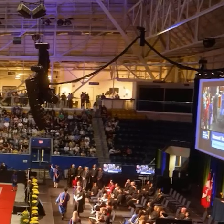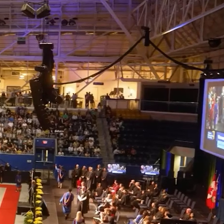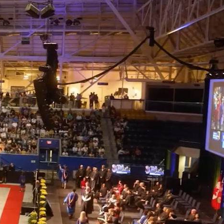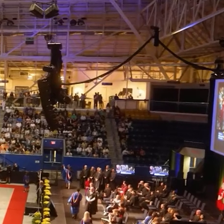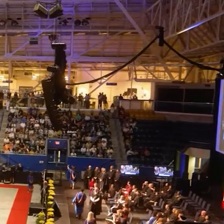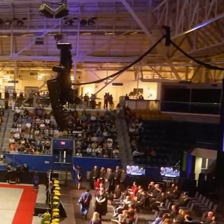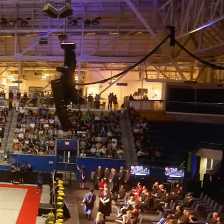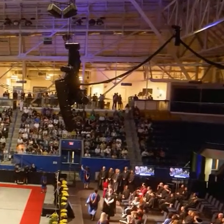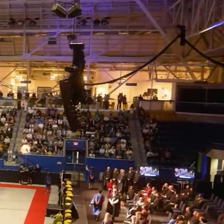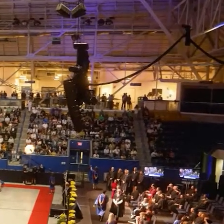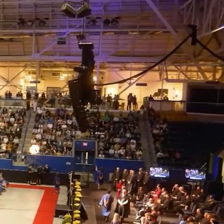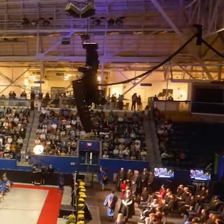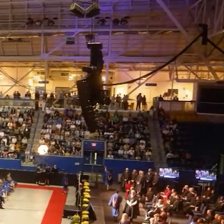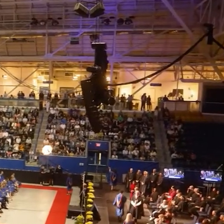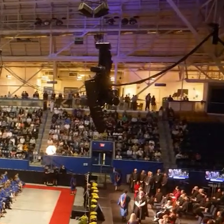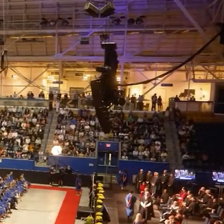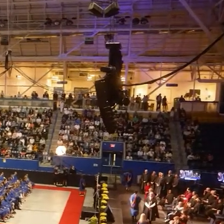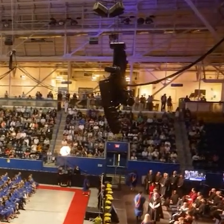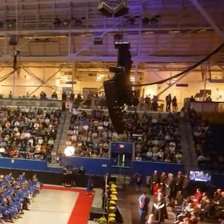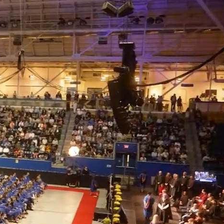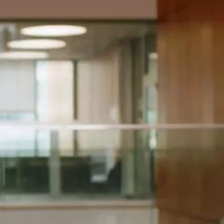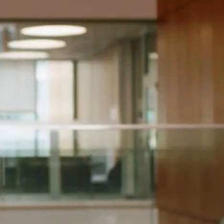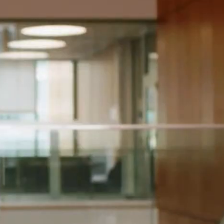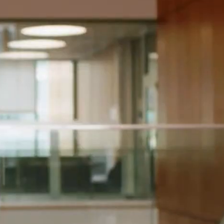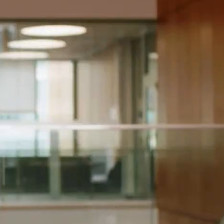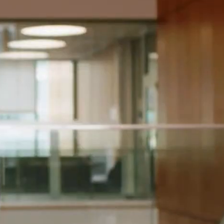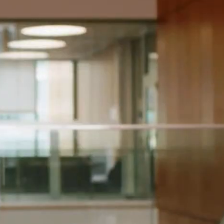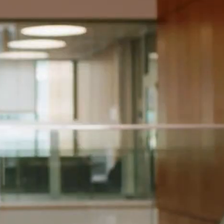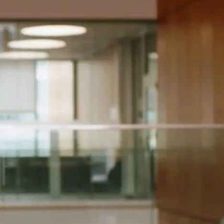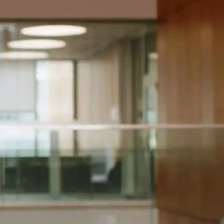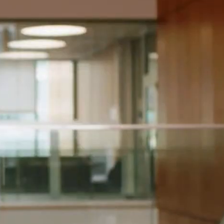accomplish. Well, they should buy the picture frame.